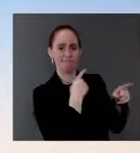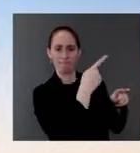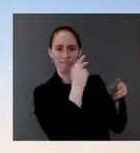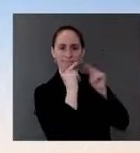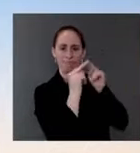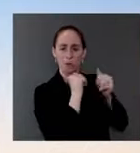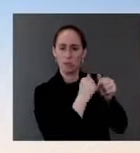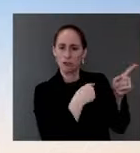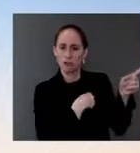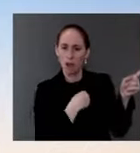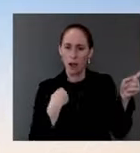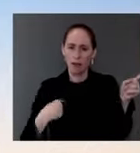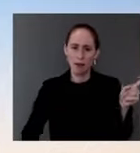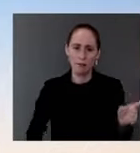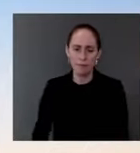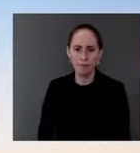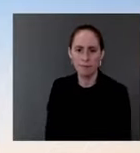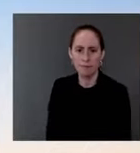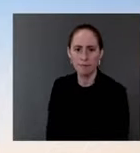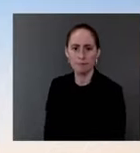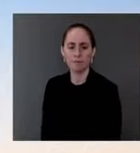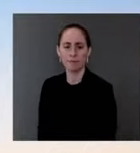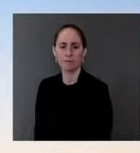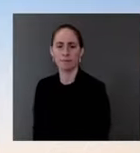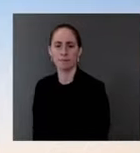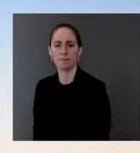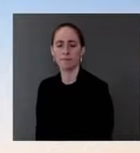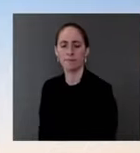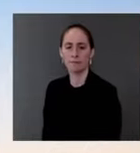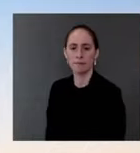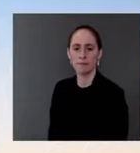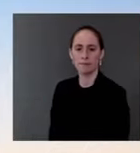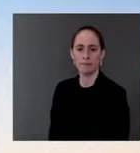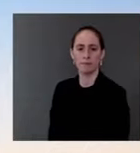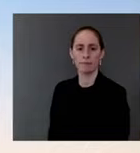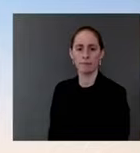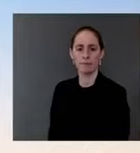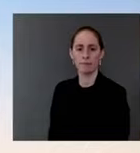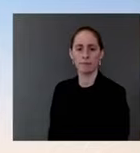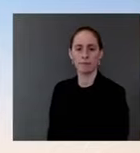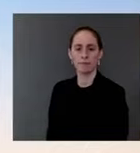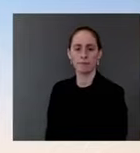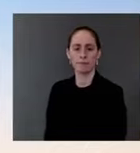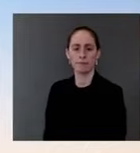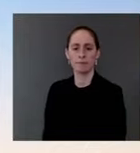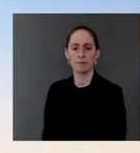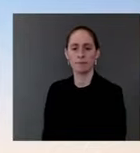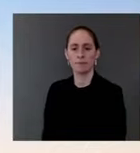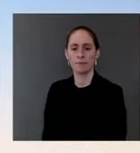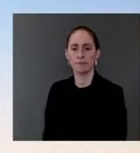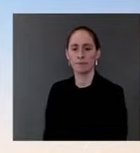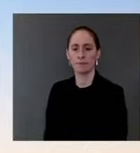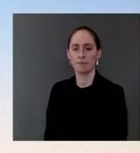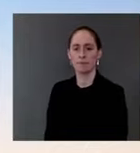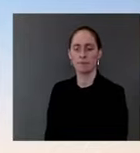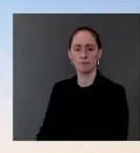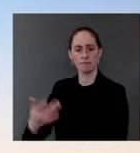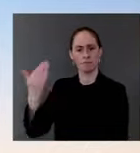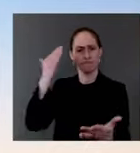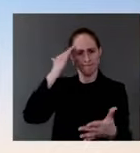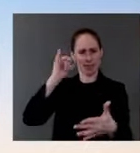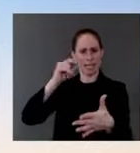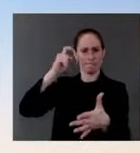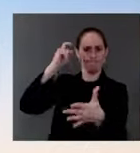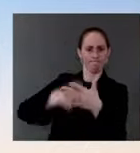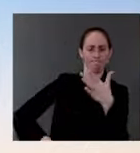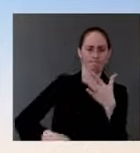that is being overseen by Ambassador Tai about these tariffs and how they impact negatively, unintentionally, certain industries in the United